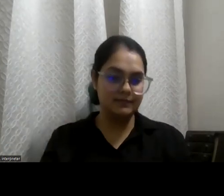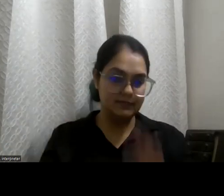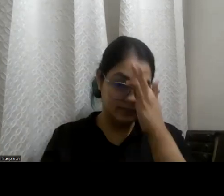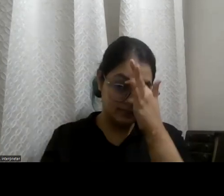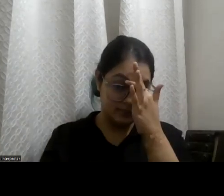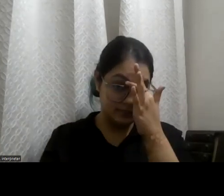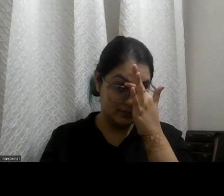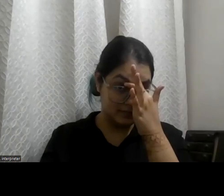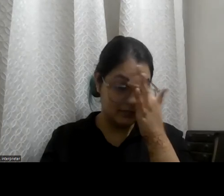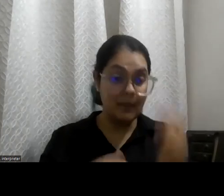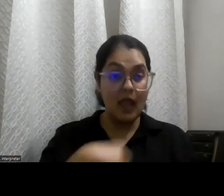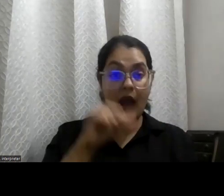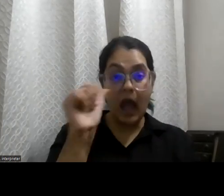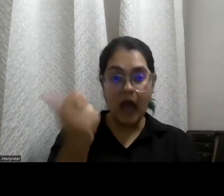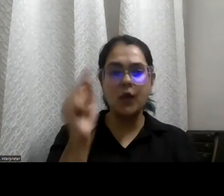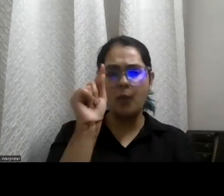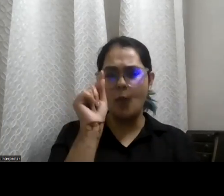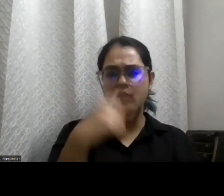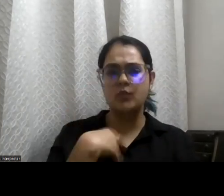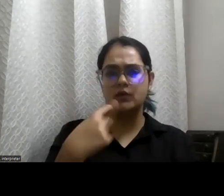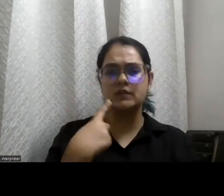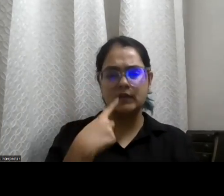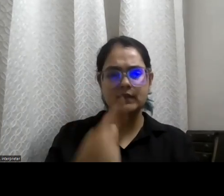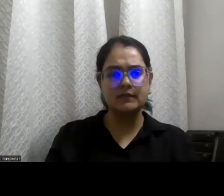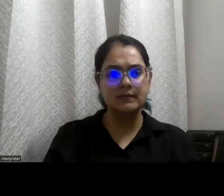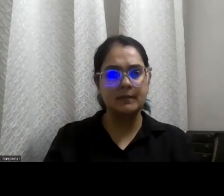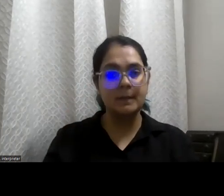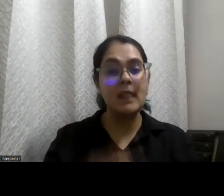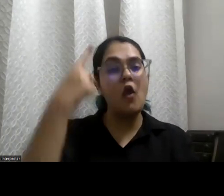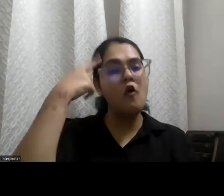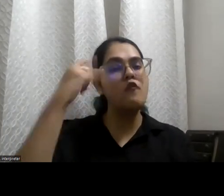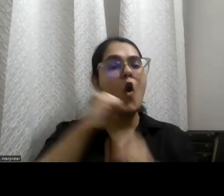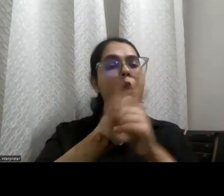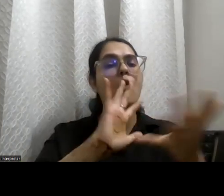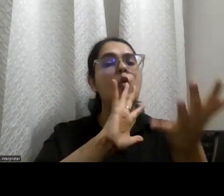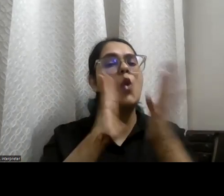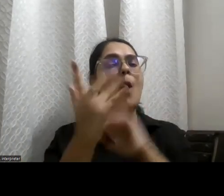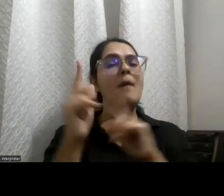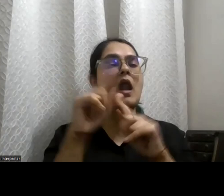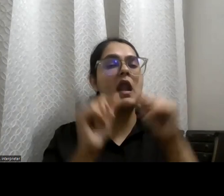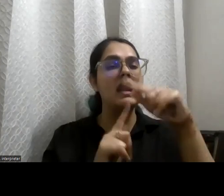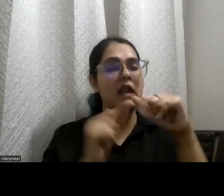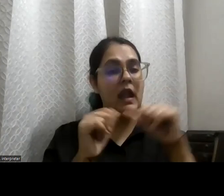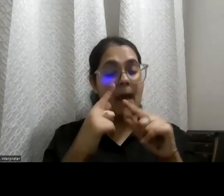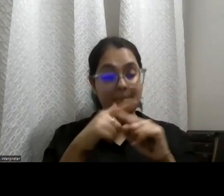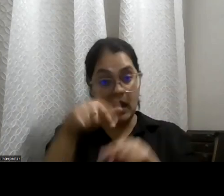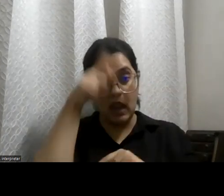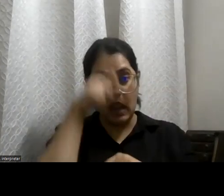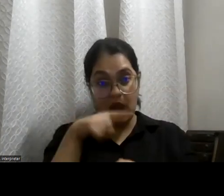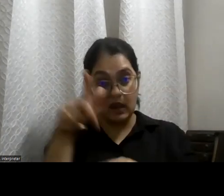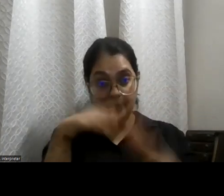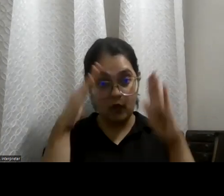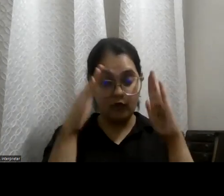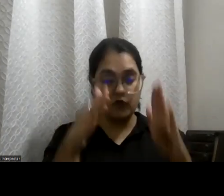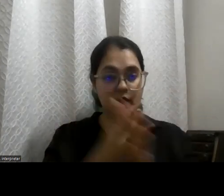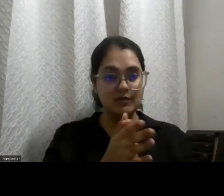other point which I wish to make, that I think it's true for global data, but for India, it's very interesting that although I